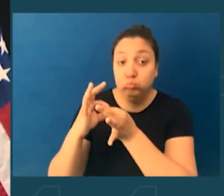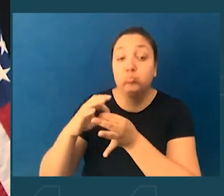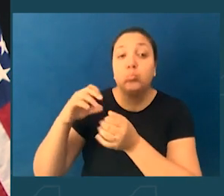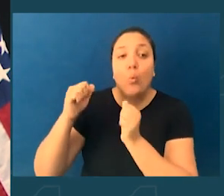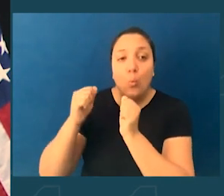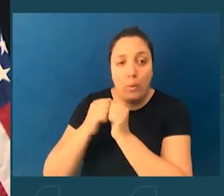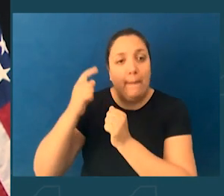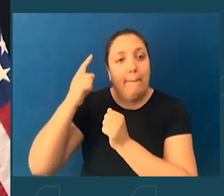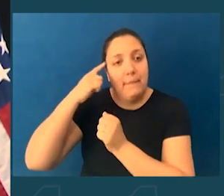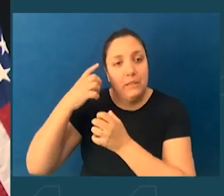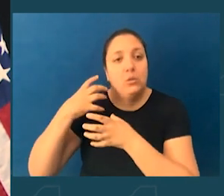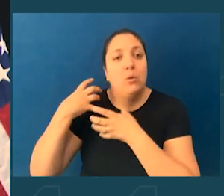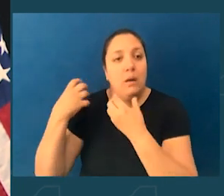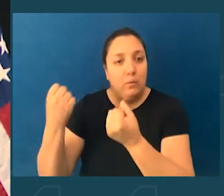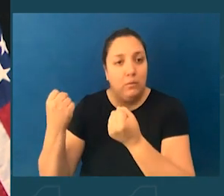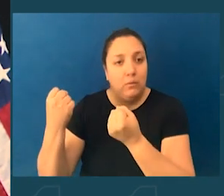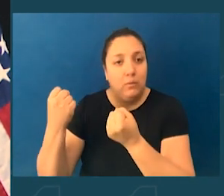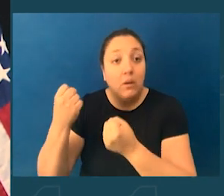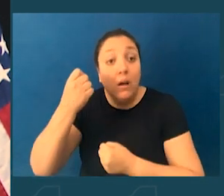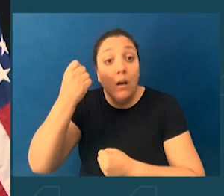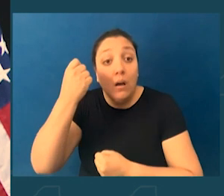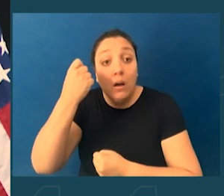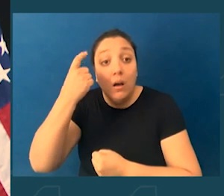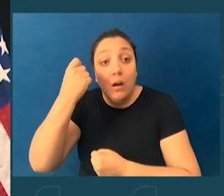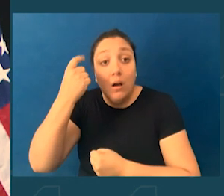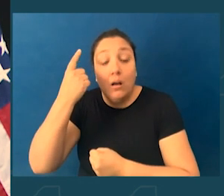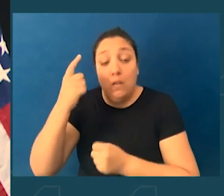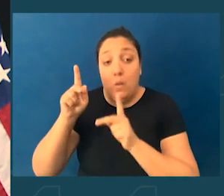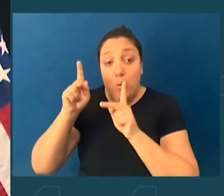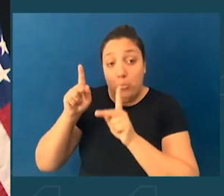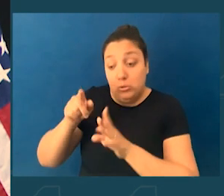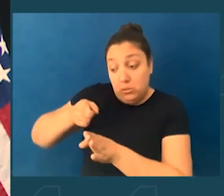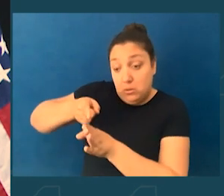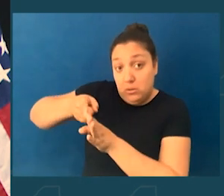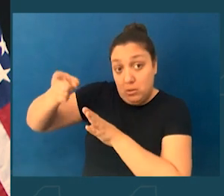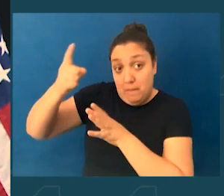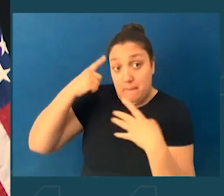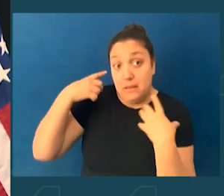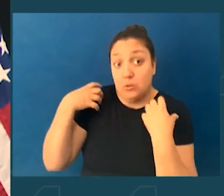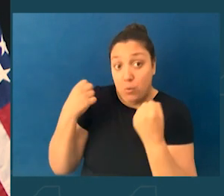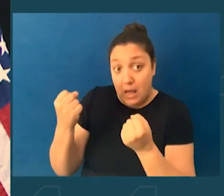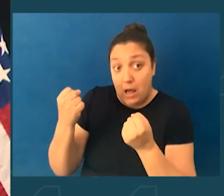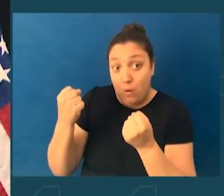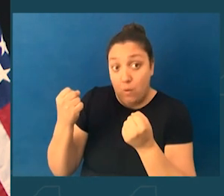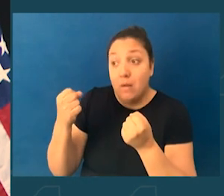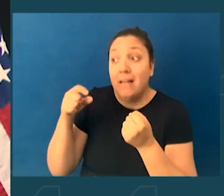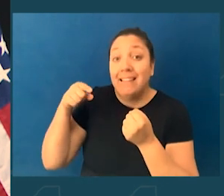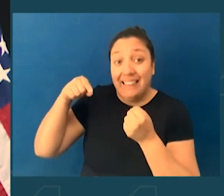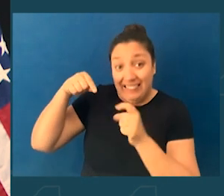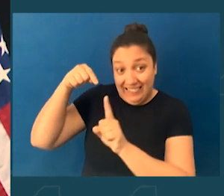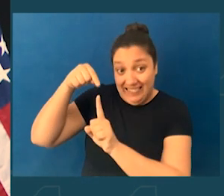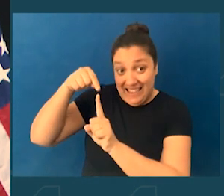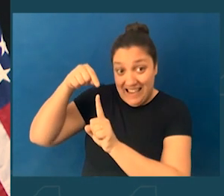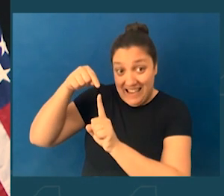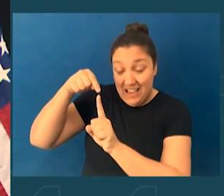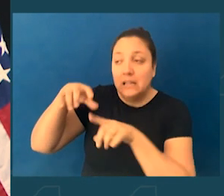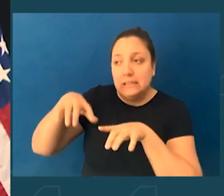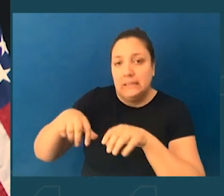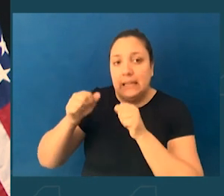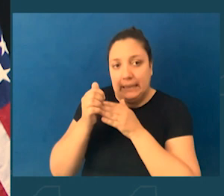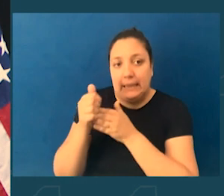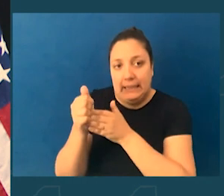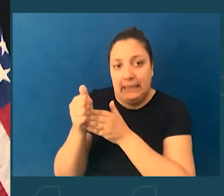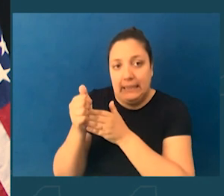is the lead in the response. We don't want to criminalize people who are dealing with mental